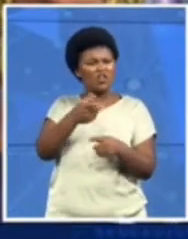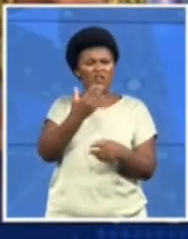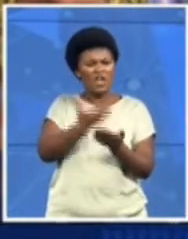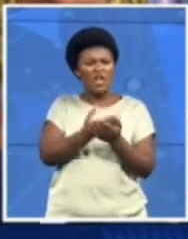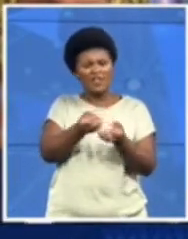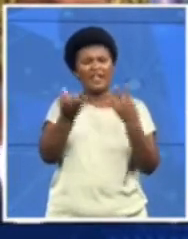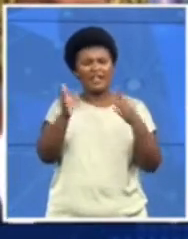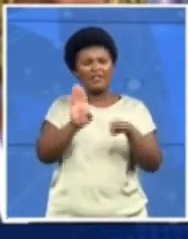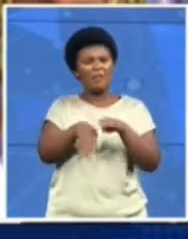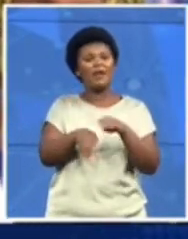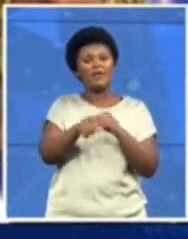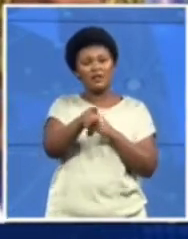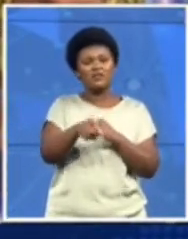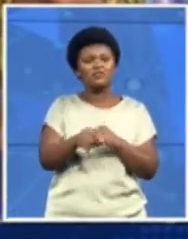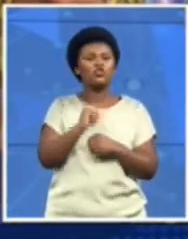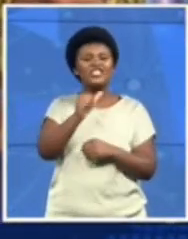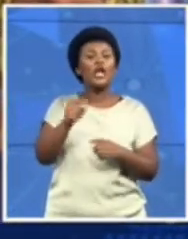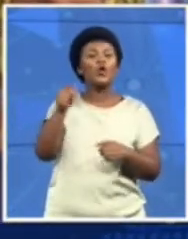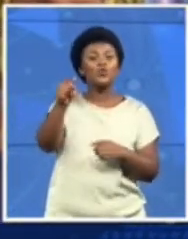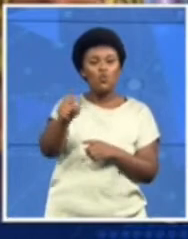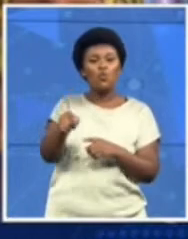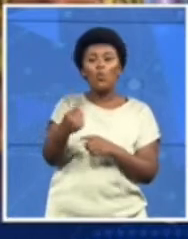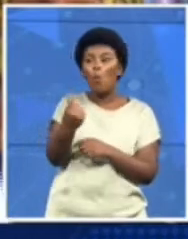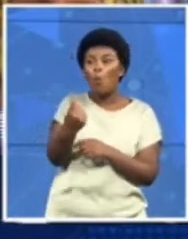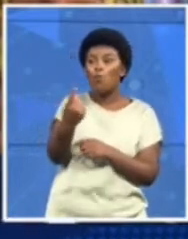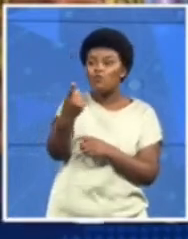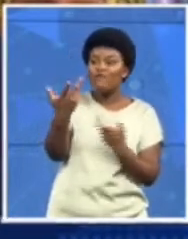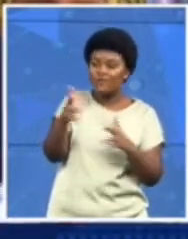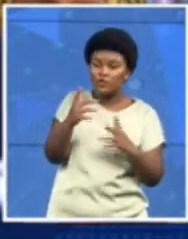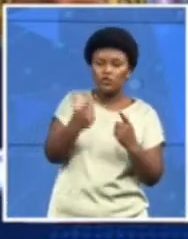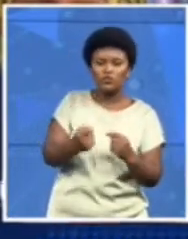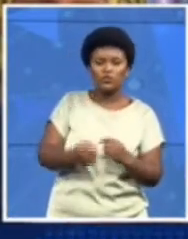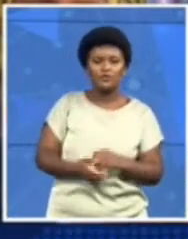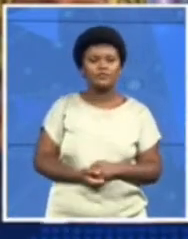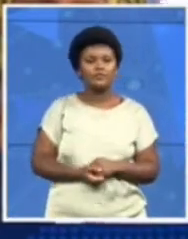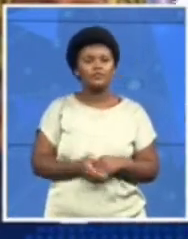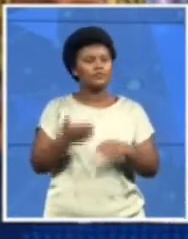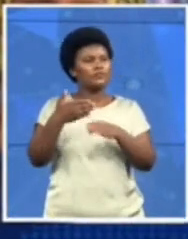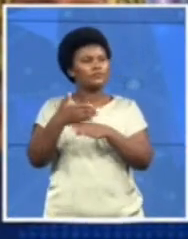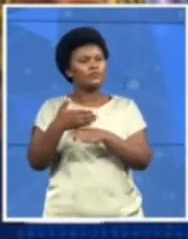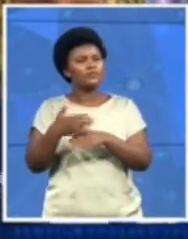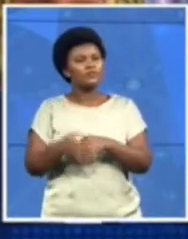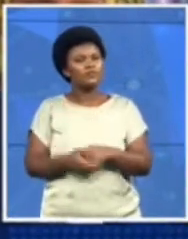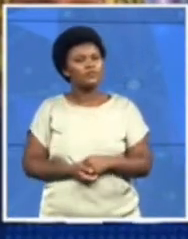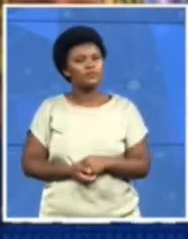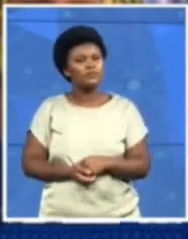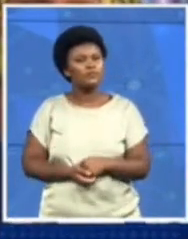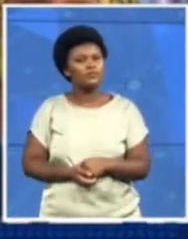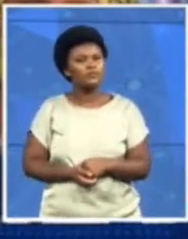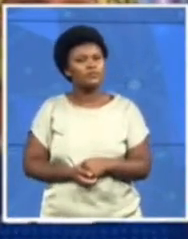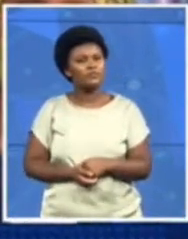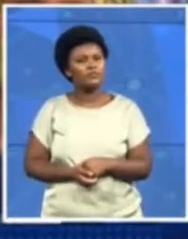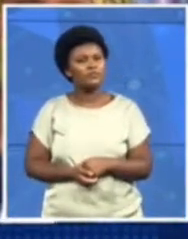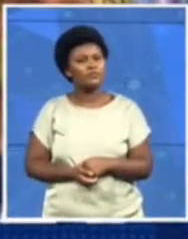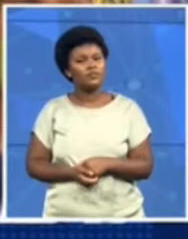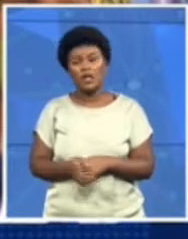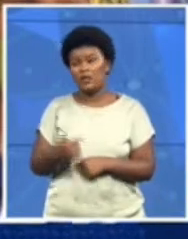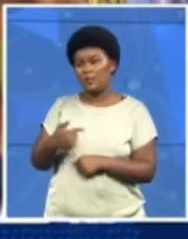who did it. So you confirm it's pro bono or you're going to get paid later? No, I won't get paid. Good people, I can tell you it's